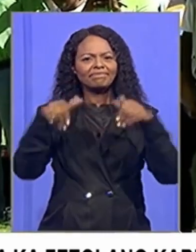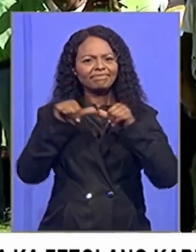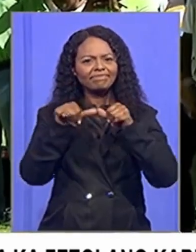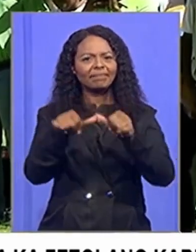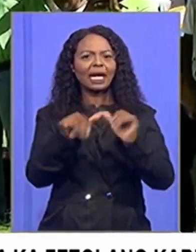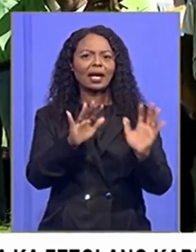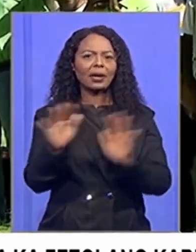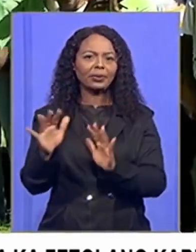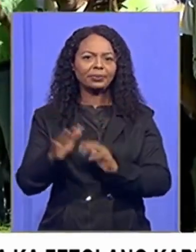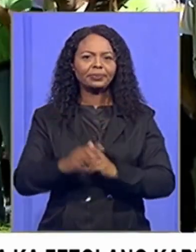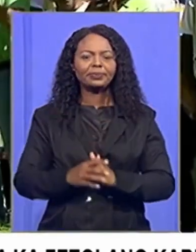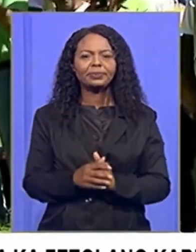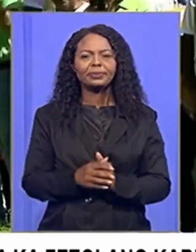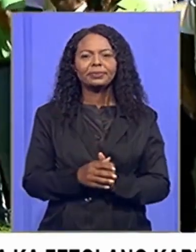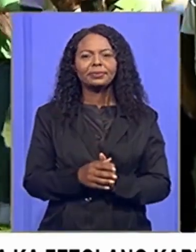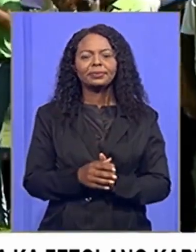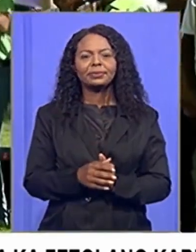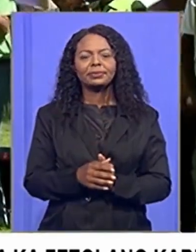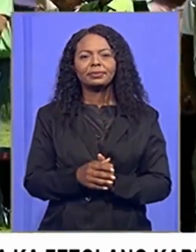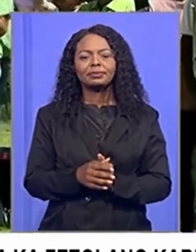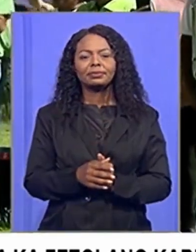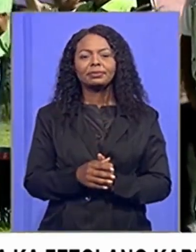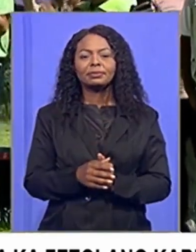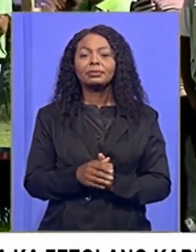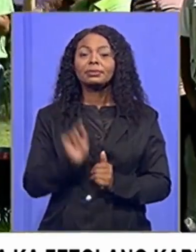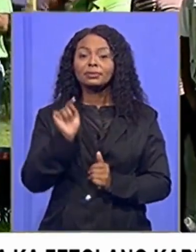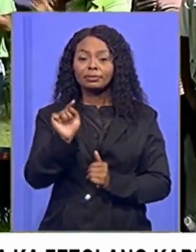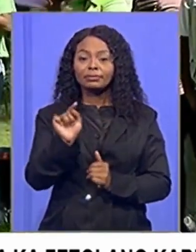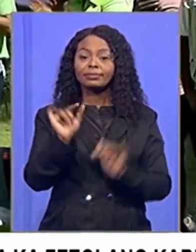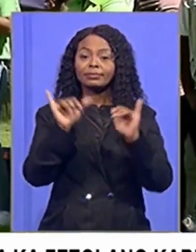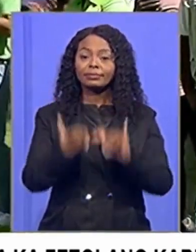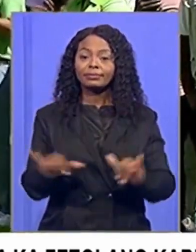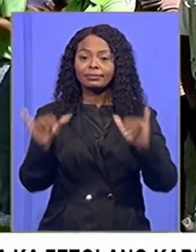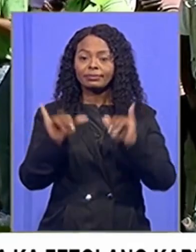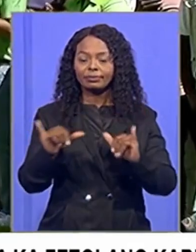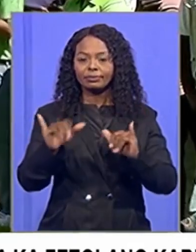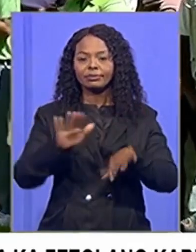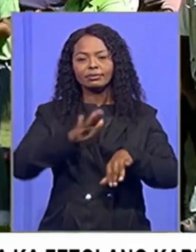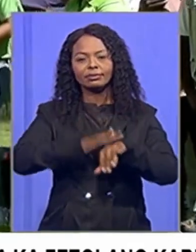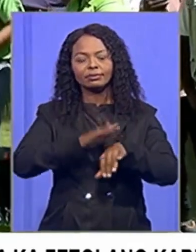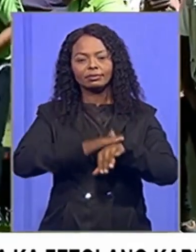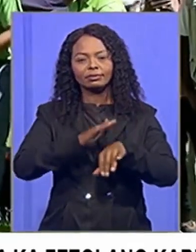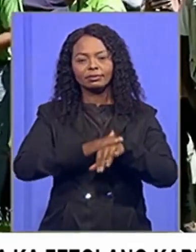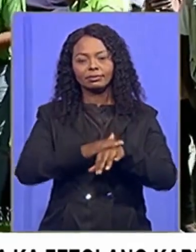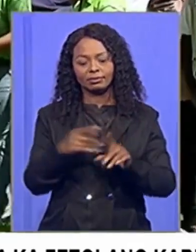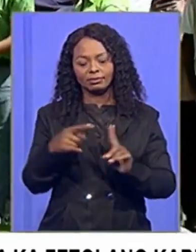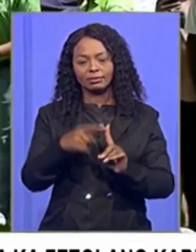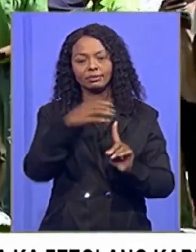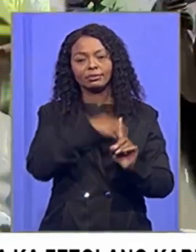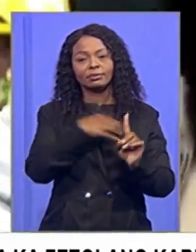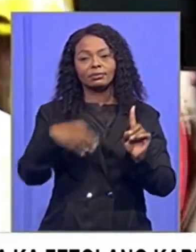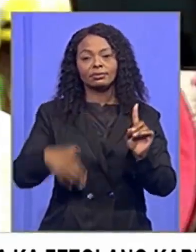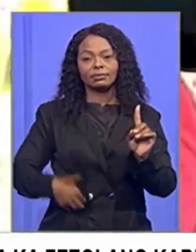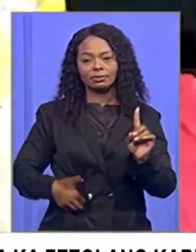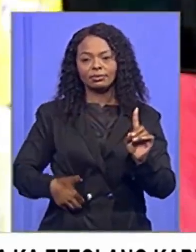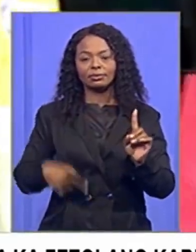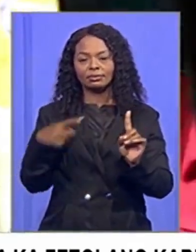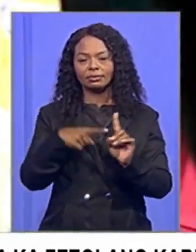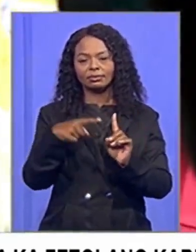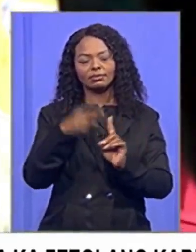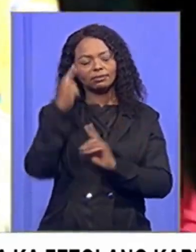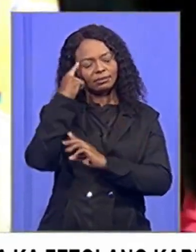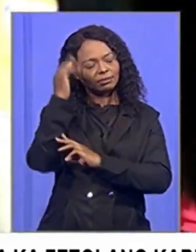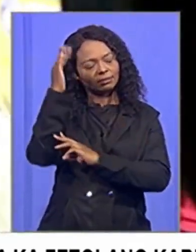pele. Just obliterate that and wait for the moment when the president will have applied